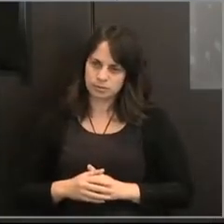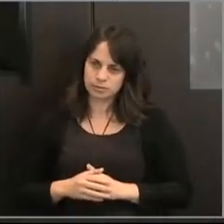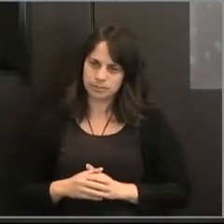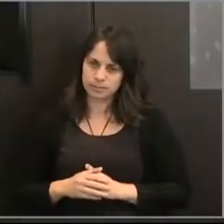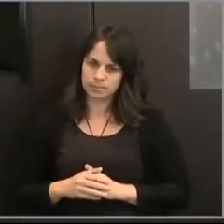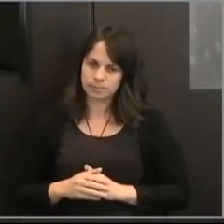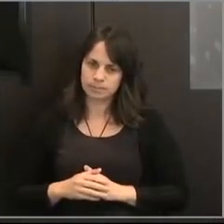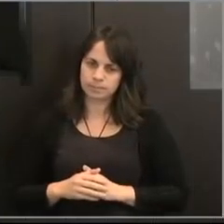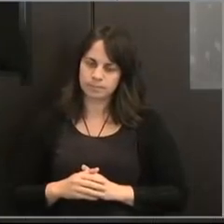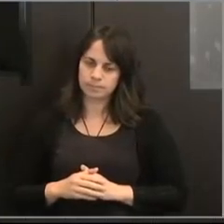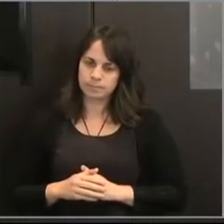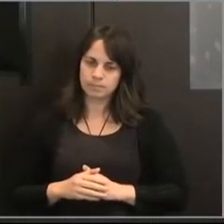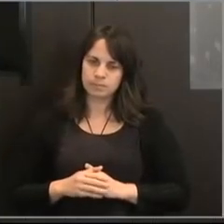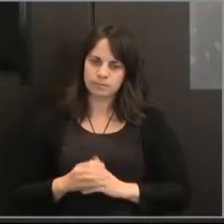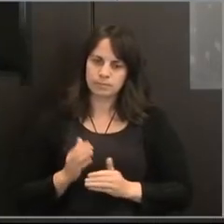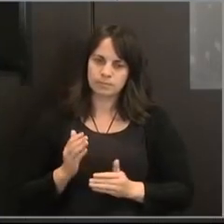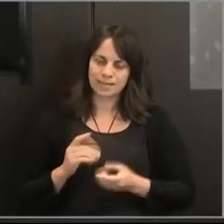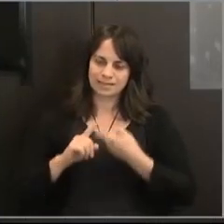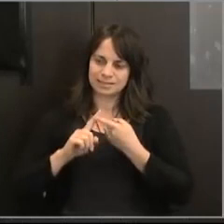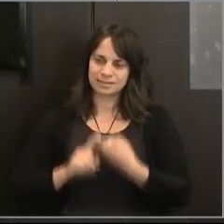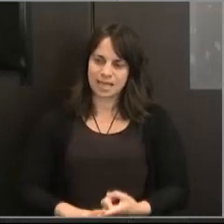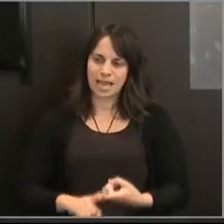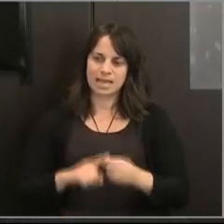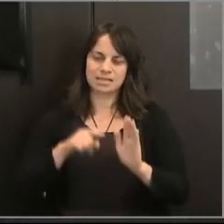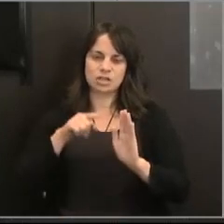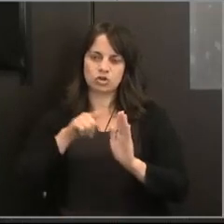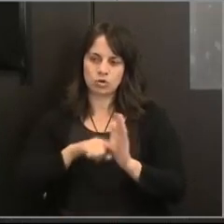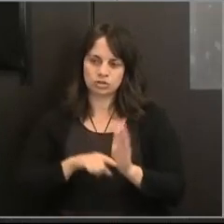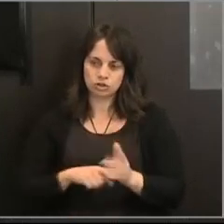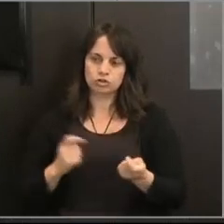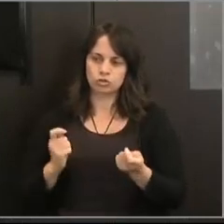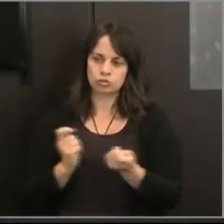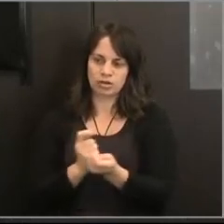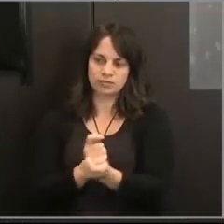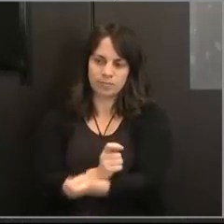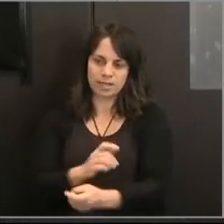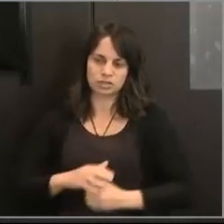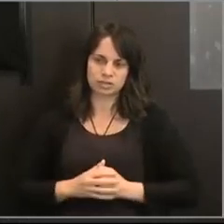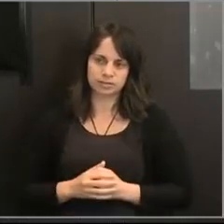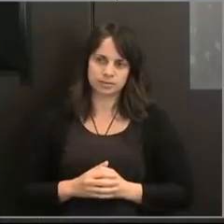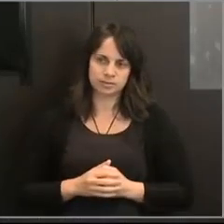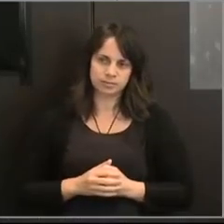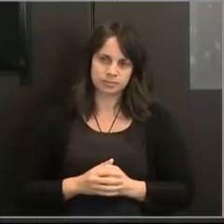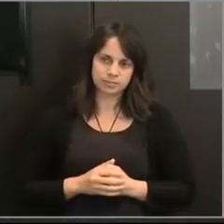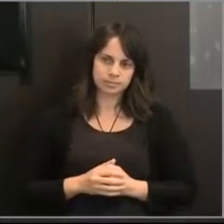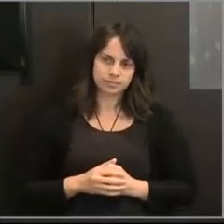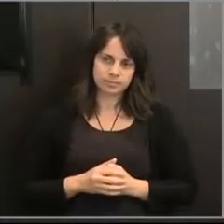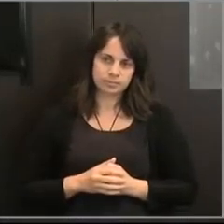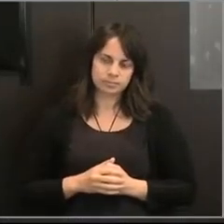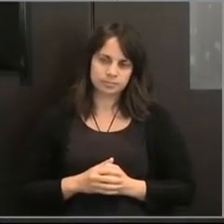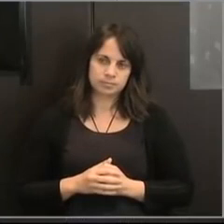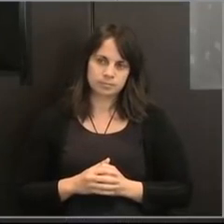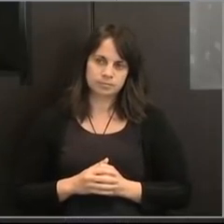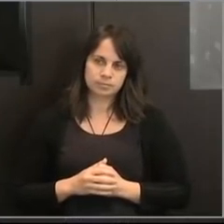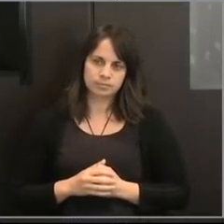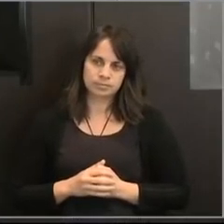kind of constitutional transformation, which, if I'm understanding right, falls out of Te Tiriti as opposed to Te Tiriti falling